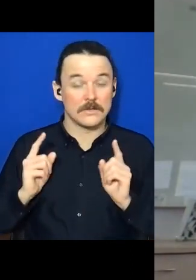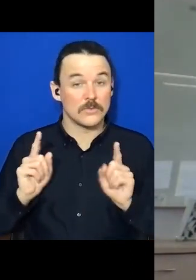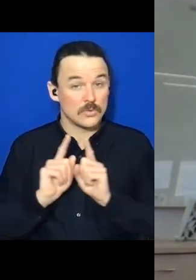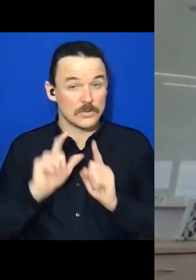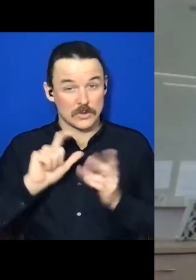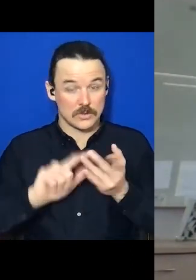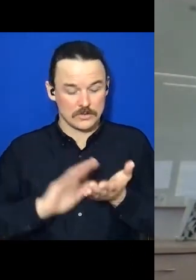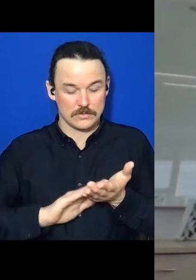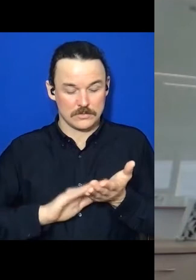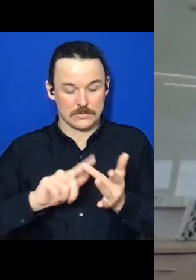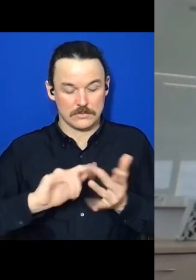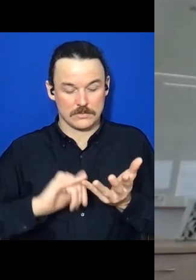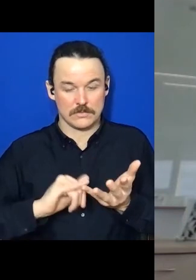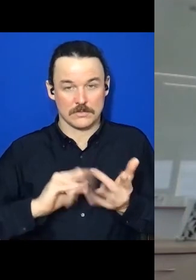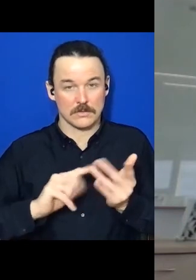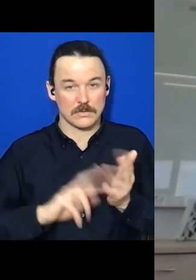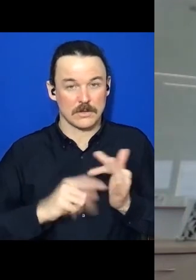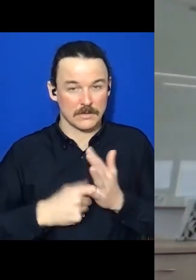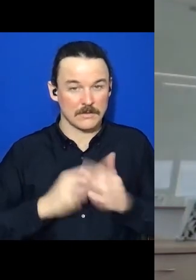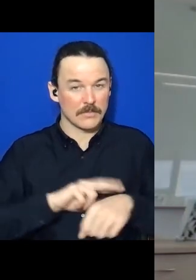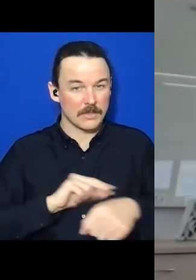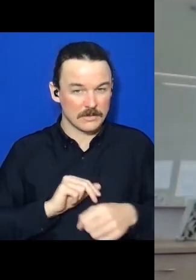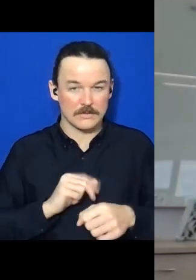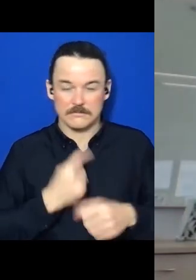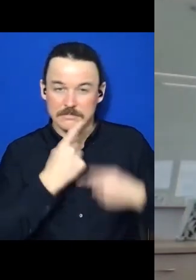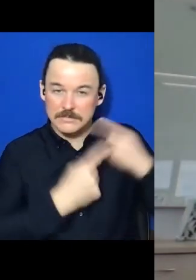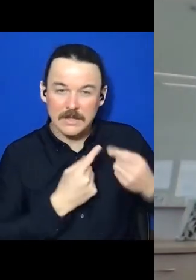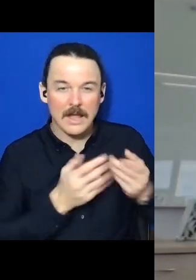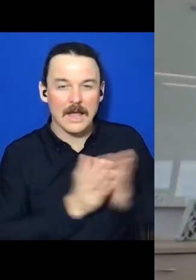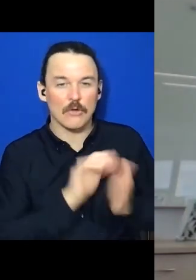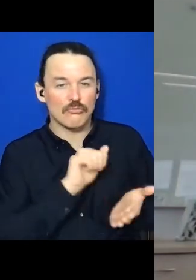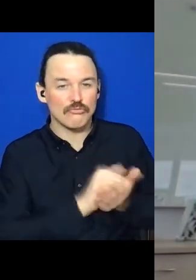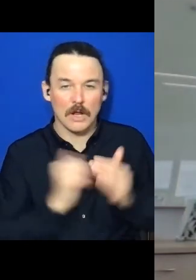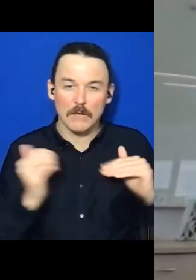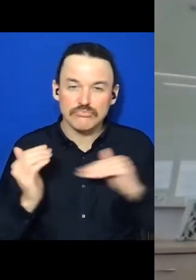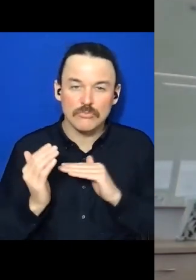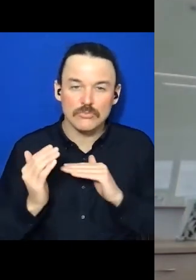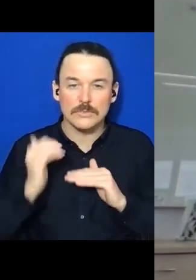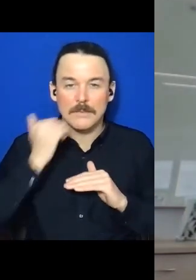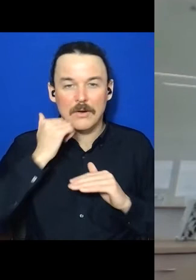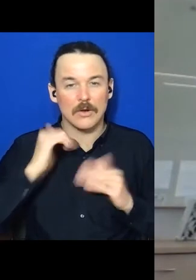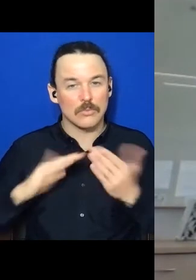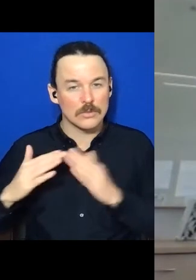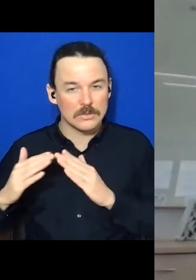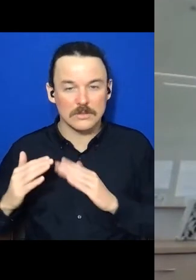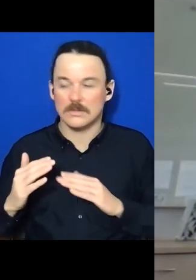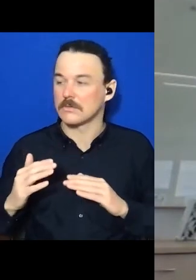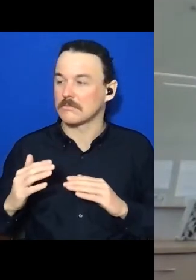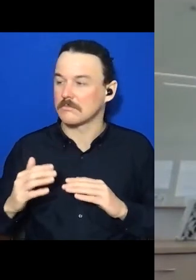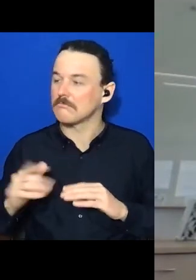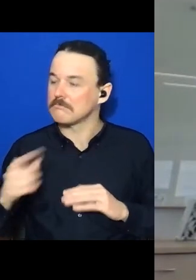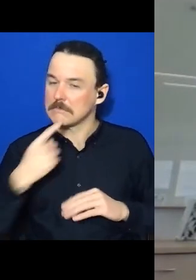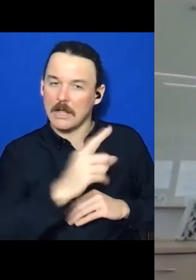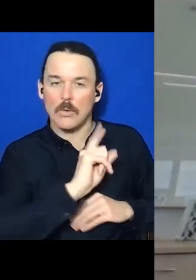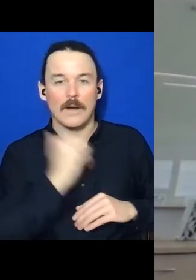dealing with Māori communities. What could Māori communities expect from their New Zealand police? I